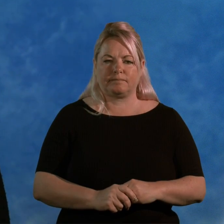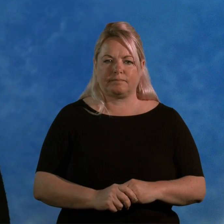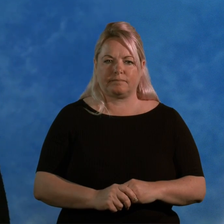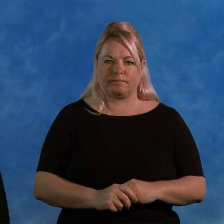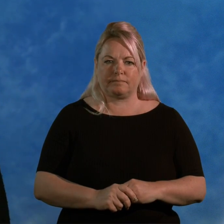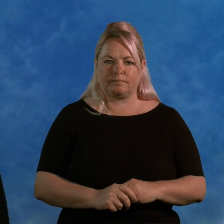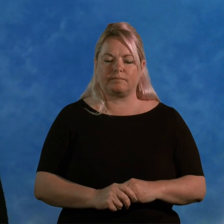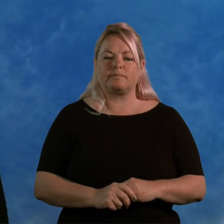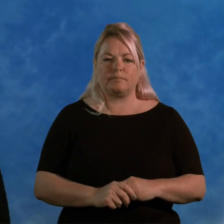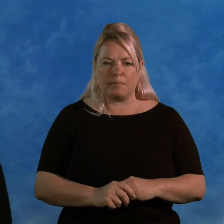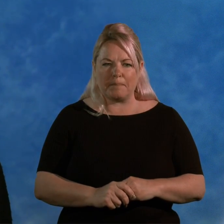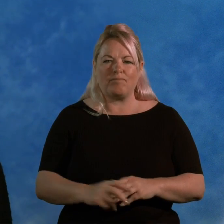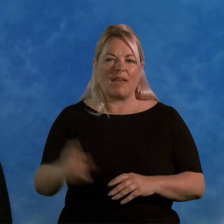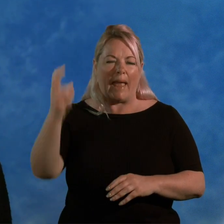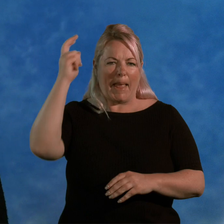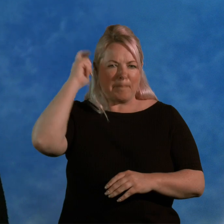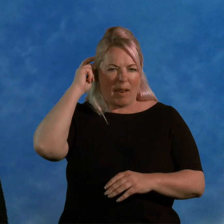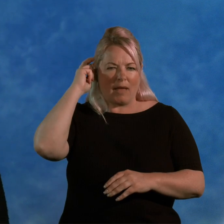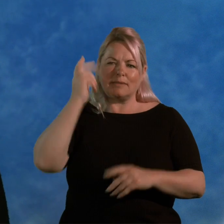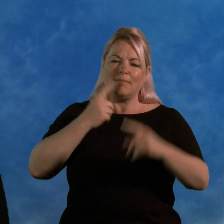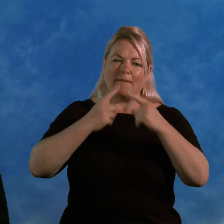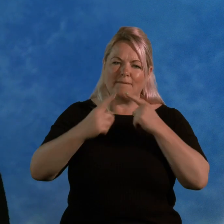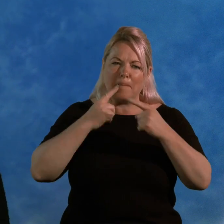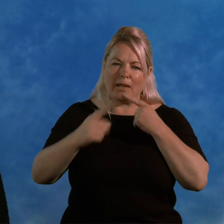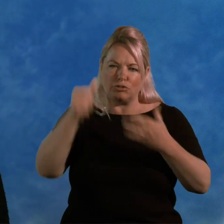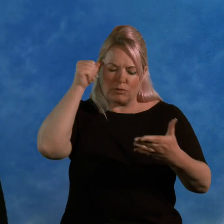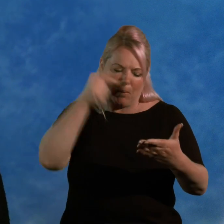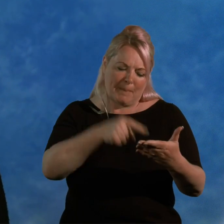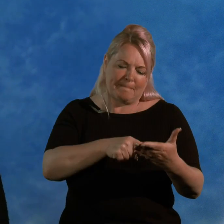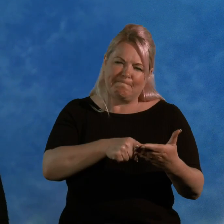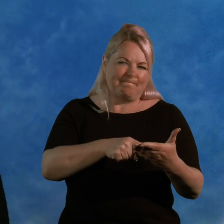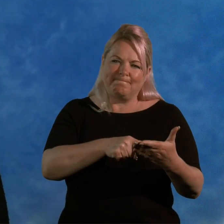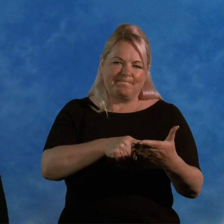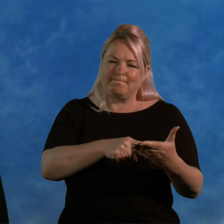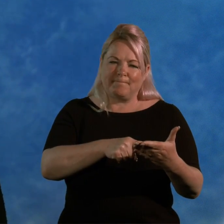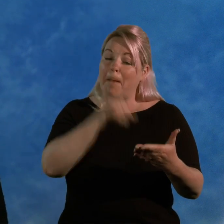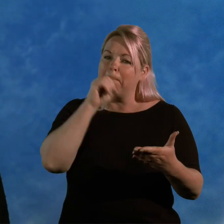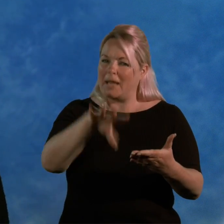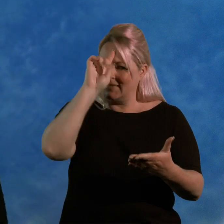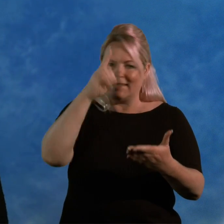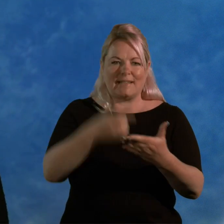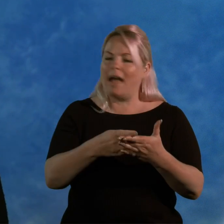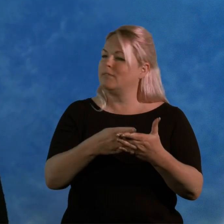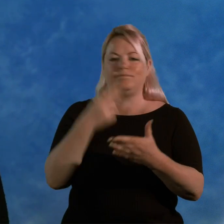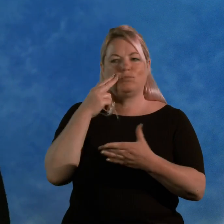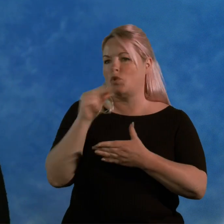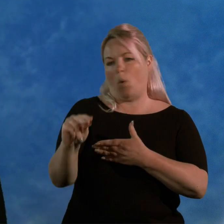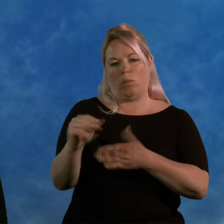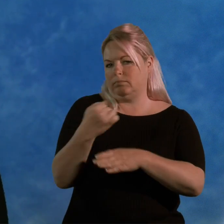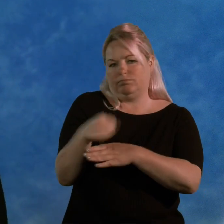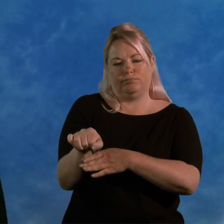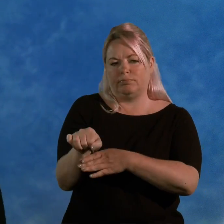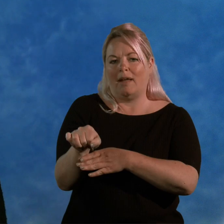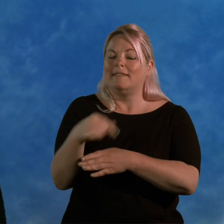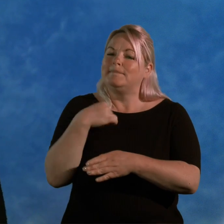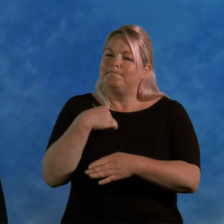Well, from what I knew about it, I decided to decline at that stage. I suppose really I